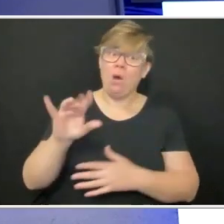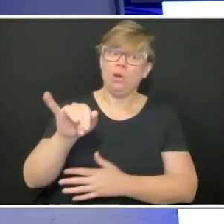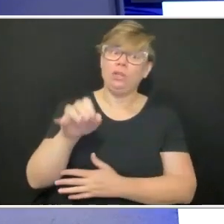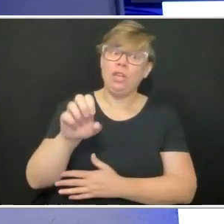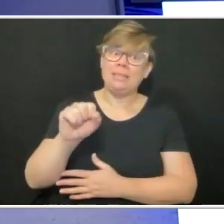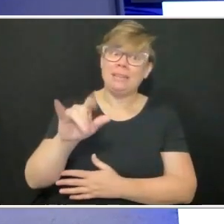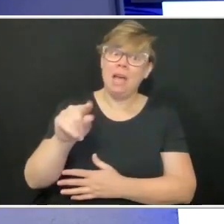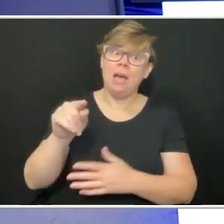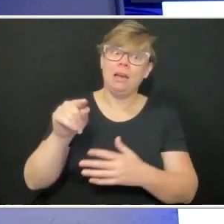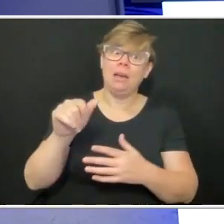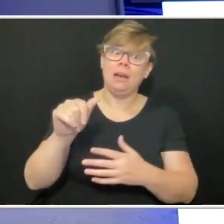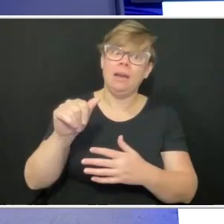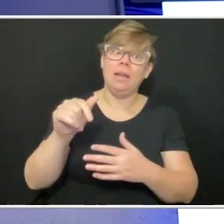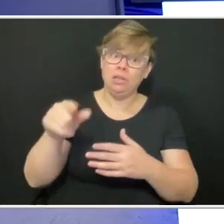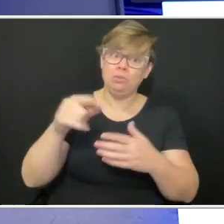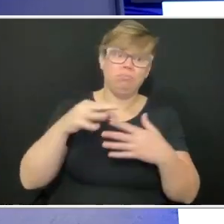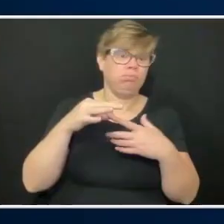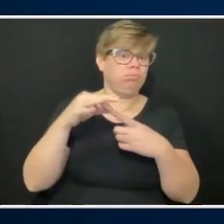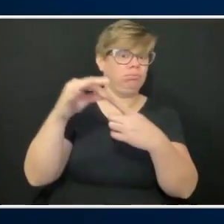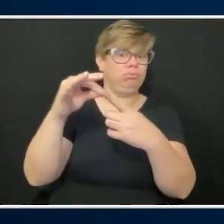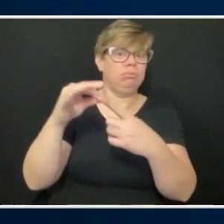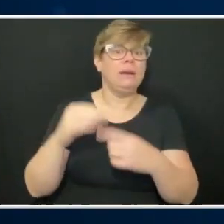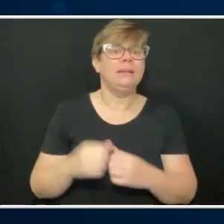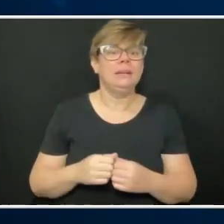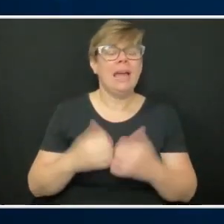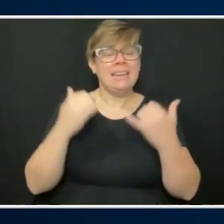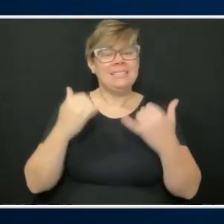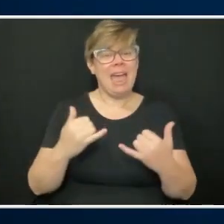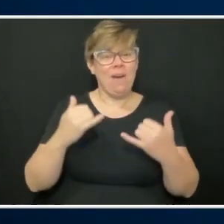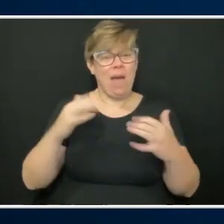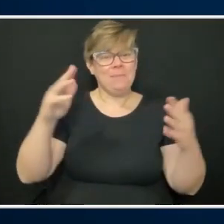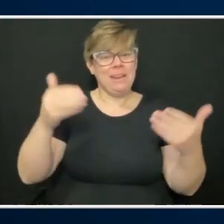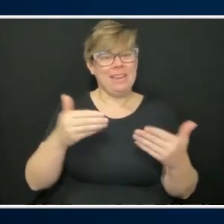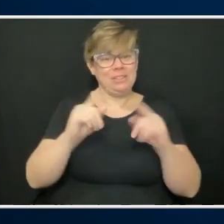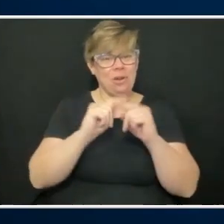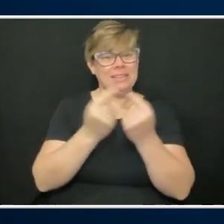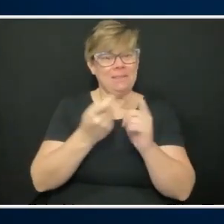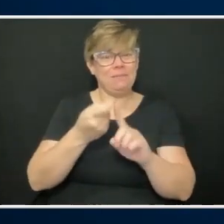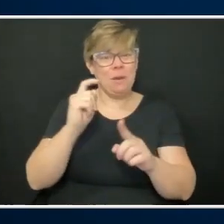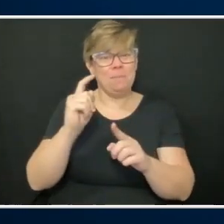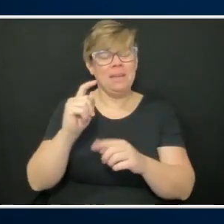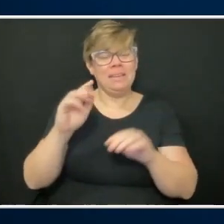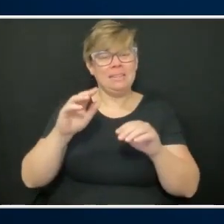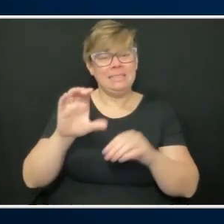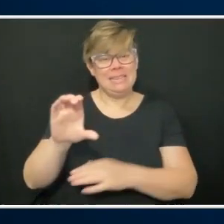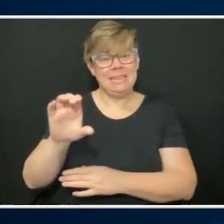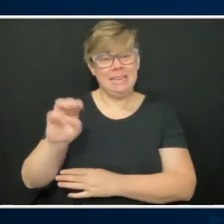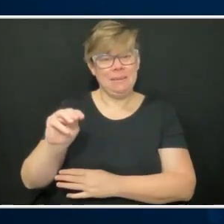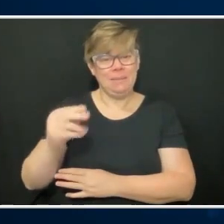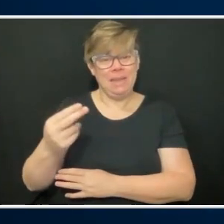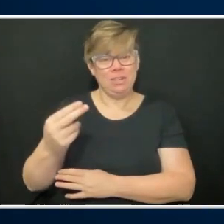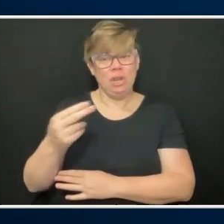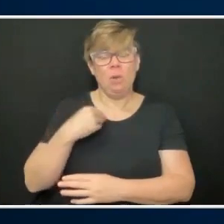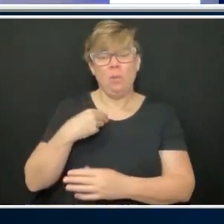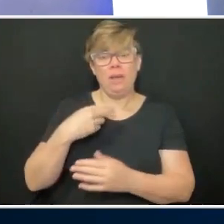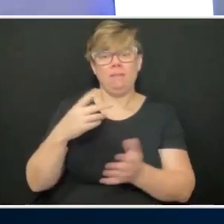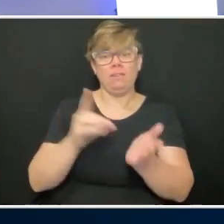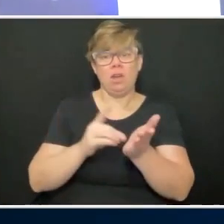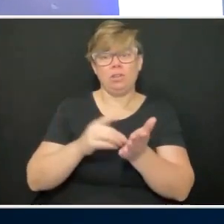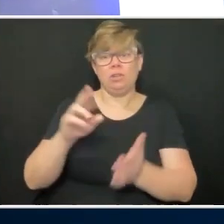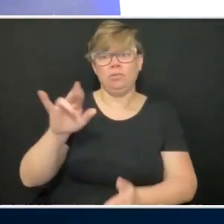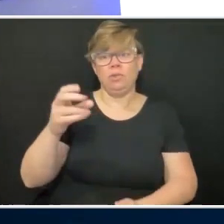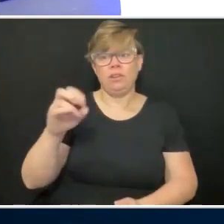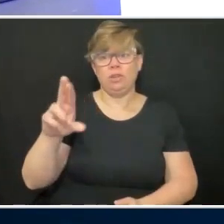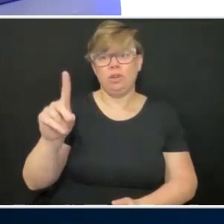to reintroduce our team from Children's Mercy here in Kansas City. Pediatric surgeon Dr. Richard Hendrickson and transplant